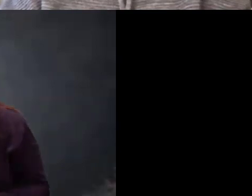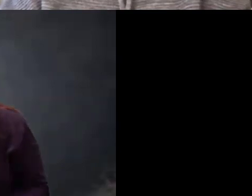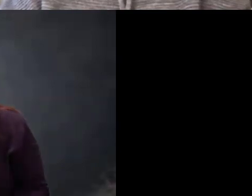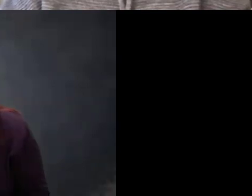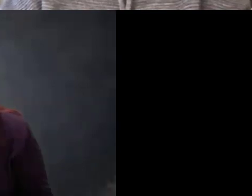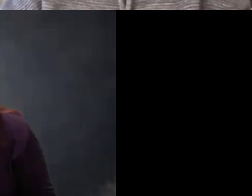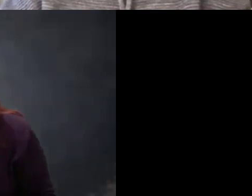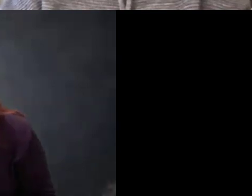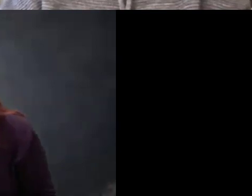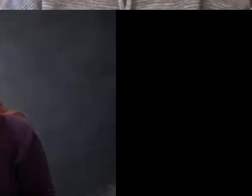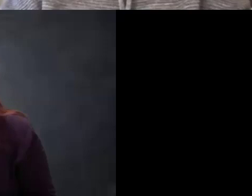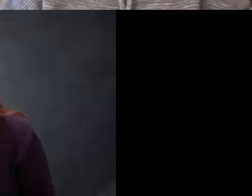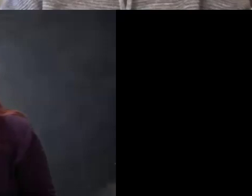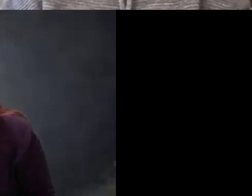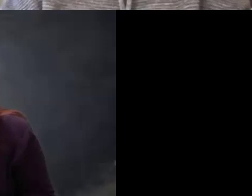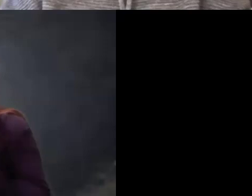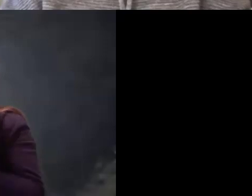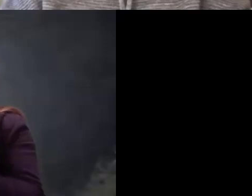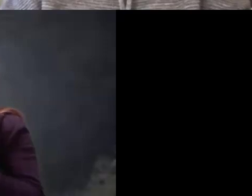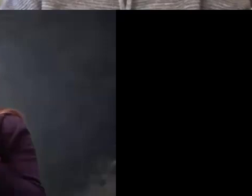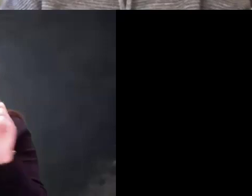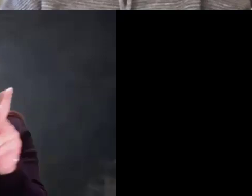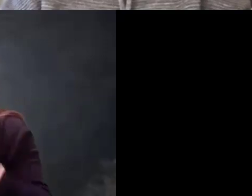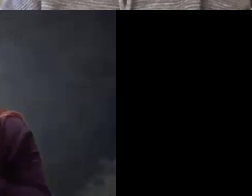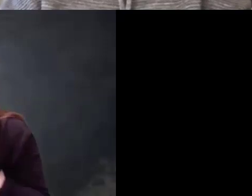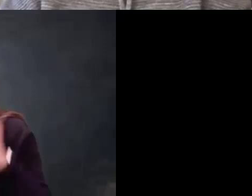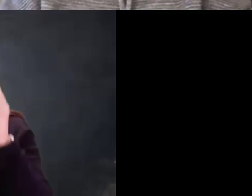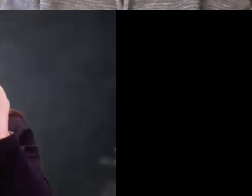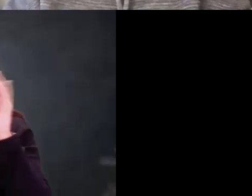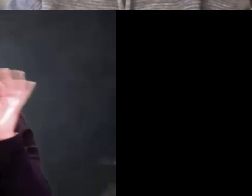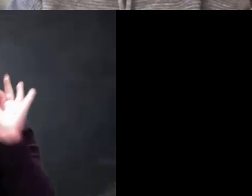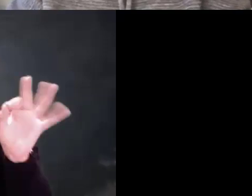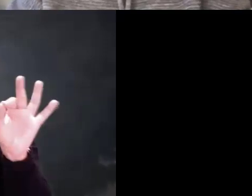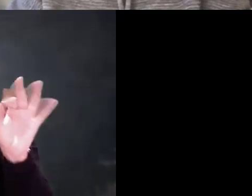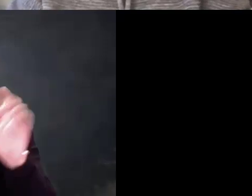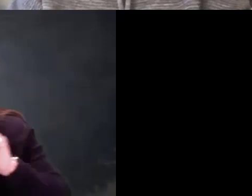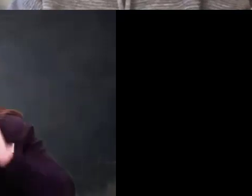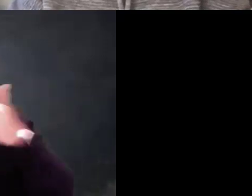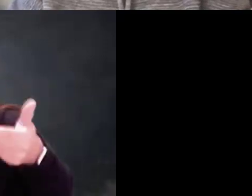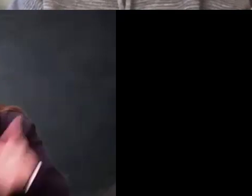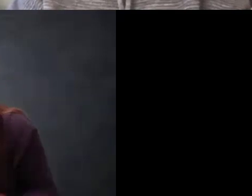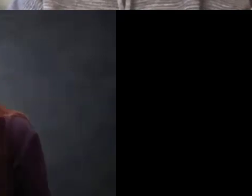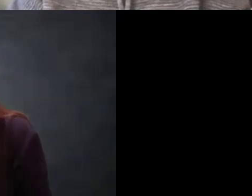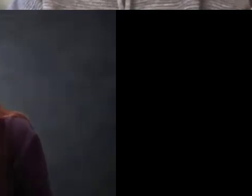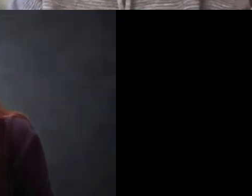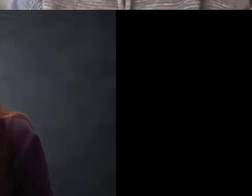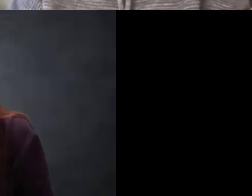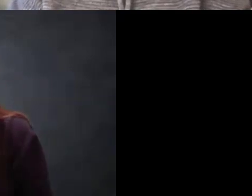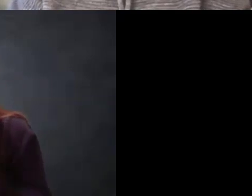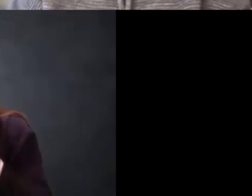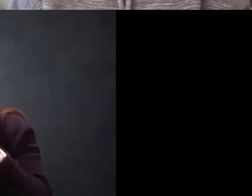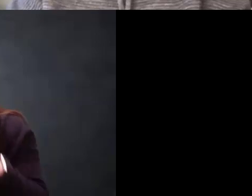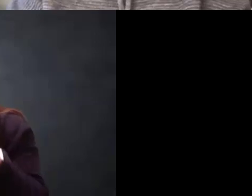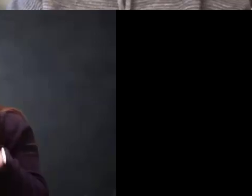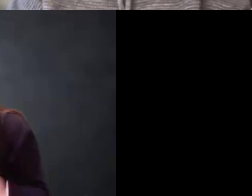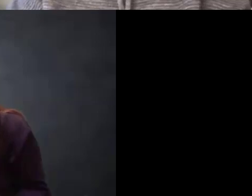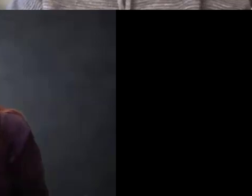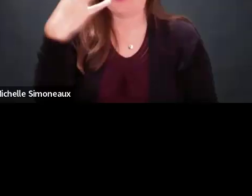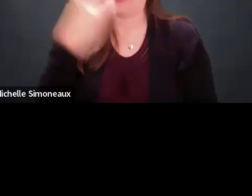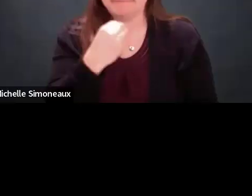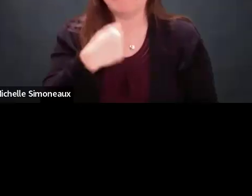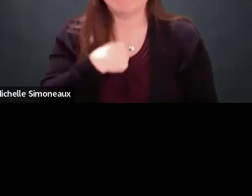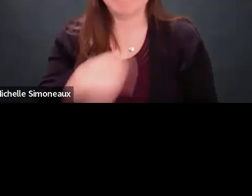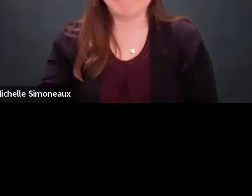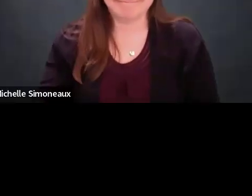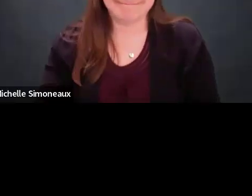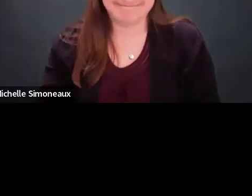And then I'll be happy to help you out. All right, Quinn will let you get started. I will take myself off the spotlight.-